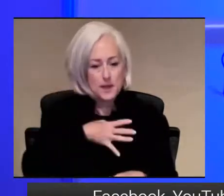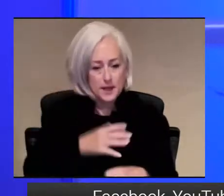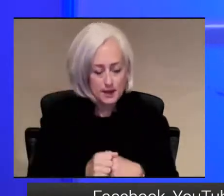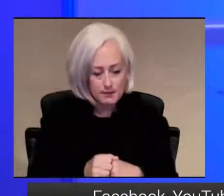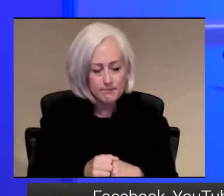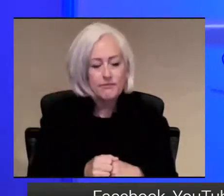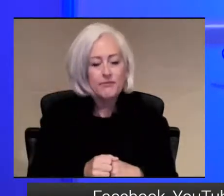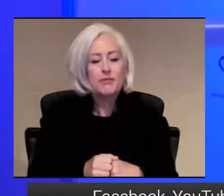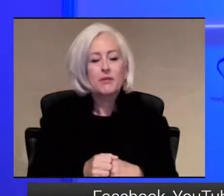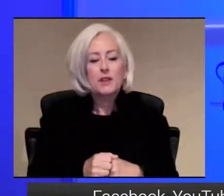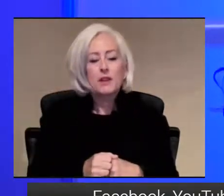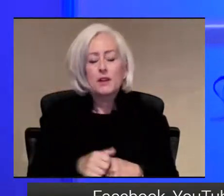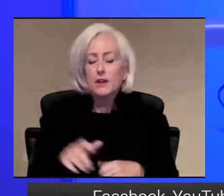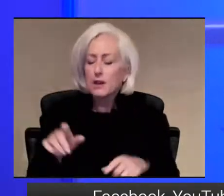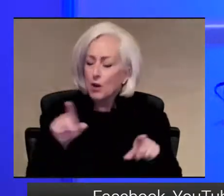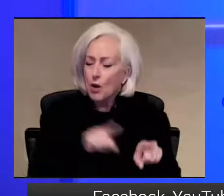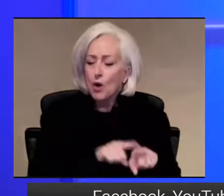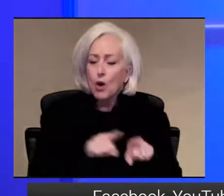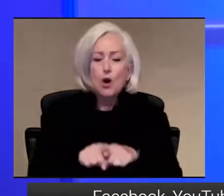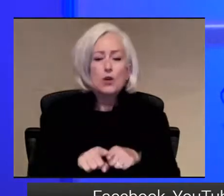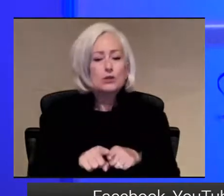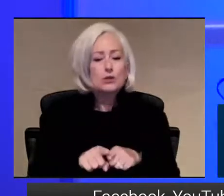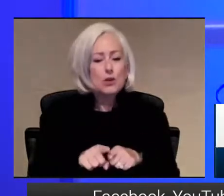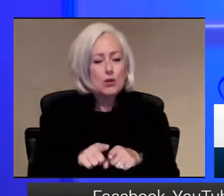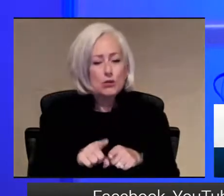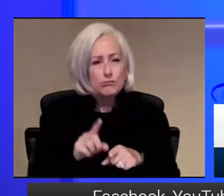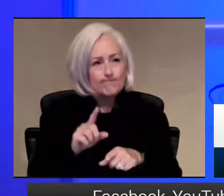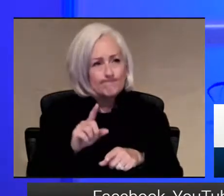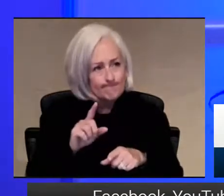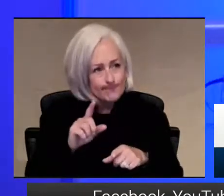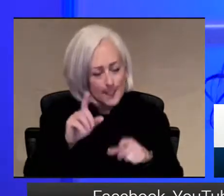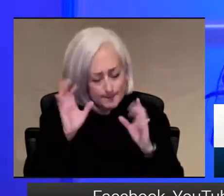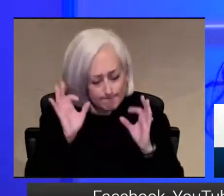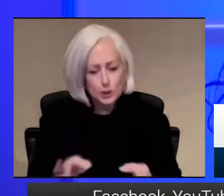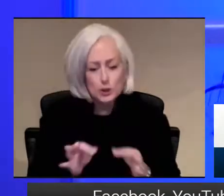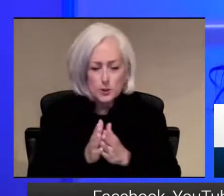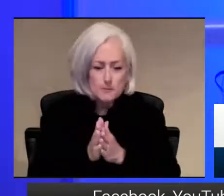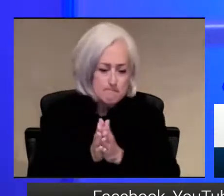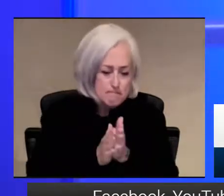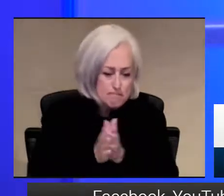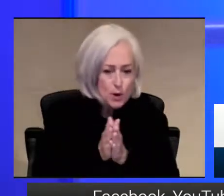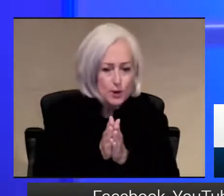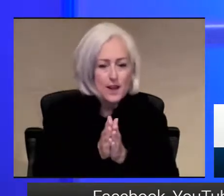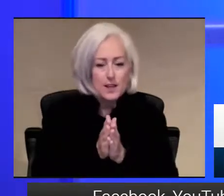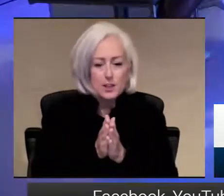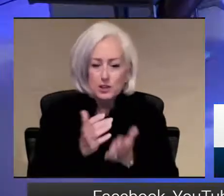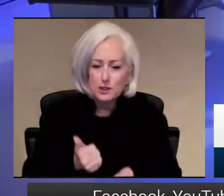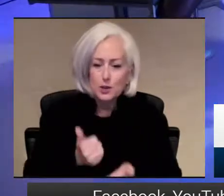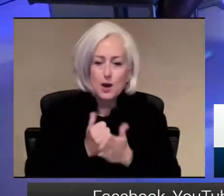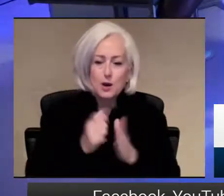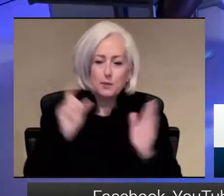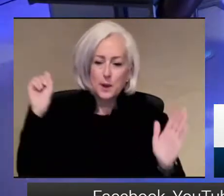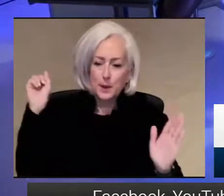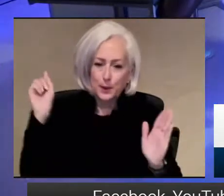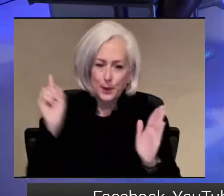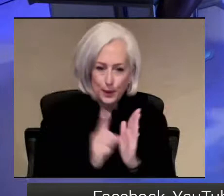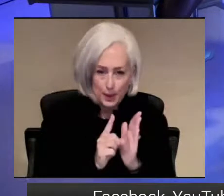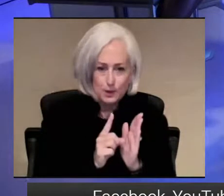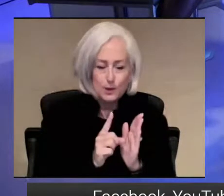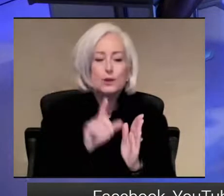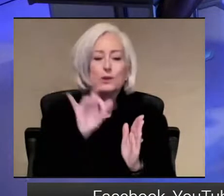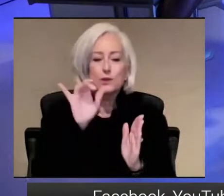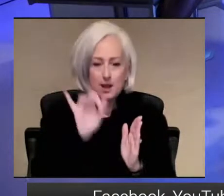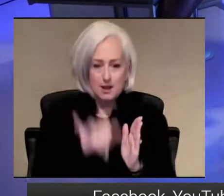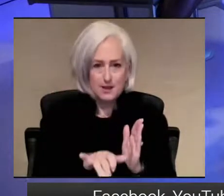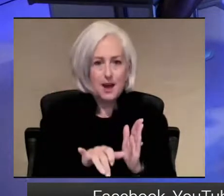a clinician to help narrow and eliminate that huge gap. Yeah, and that is a gap. Why are numbers